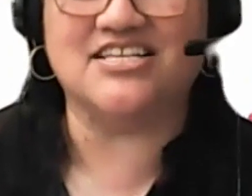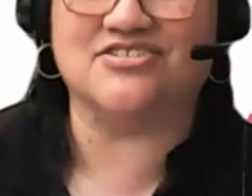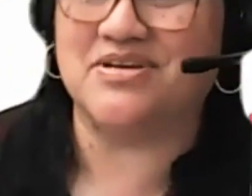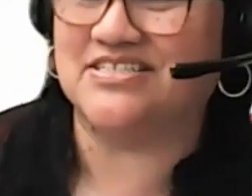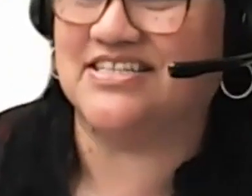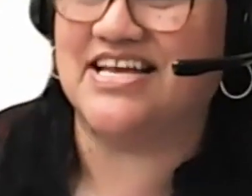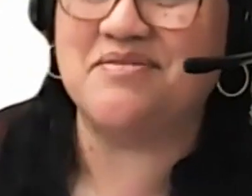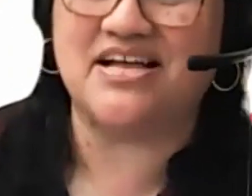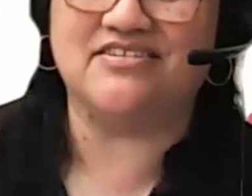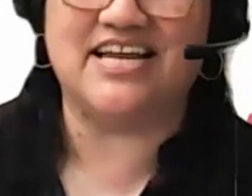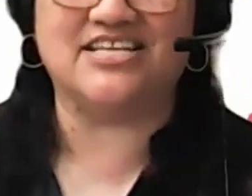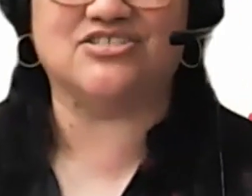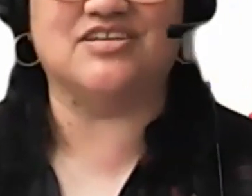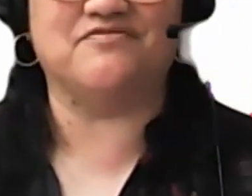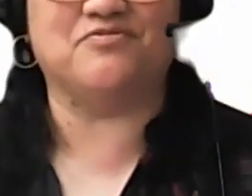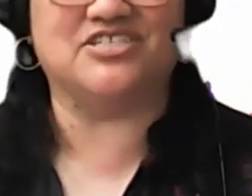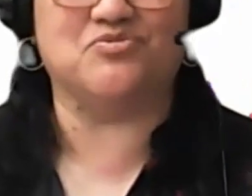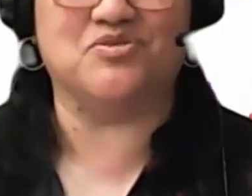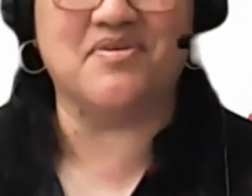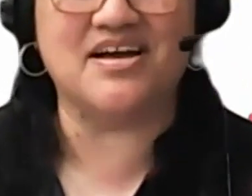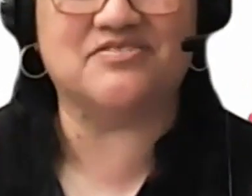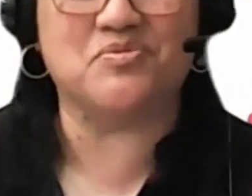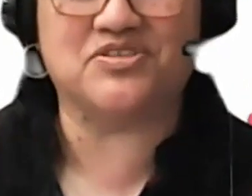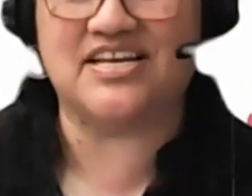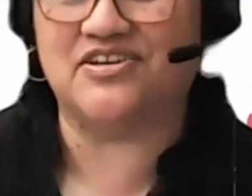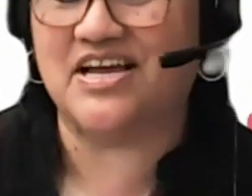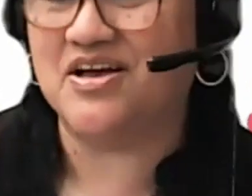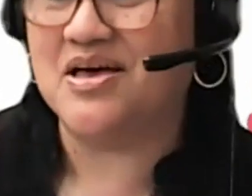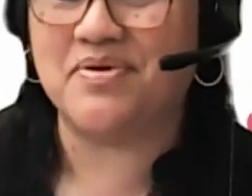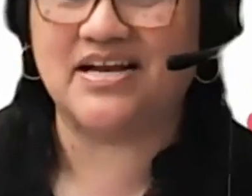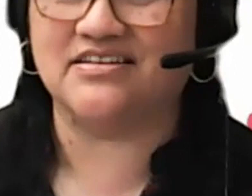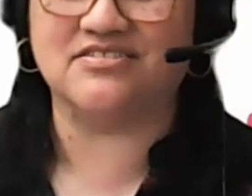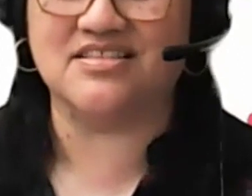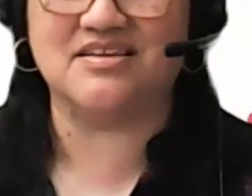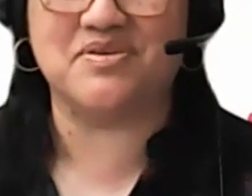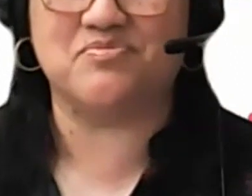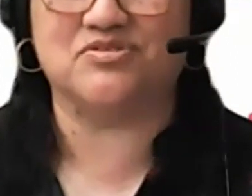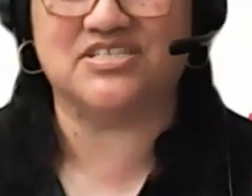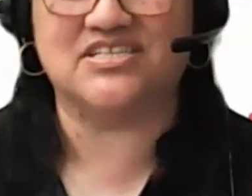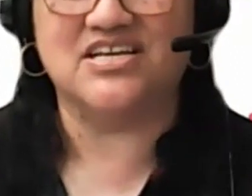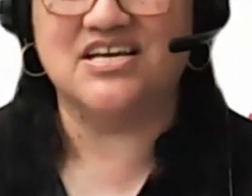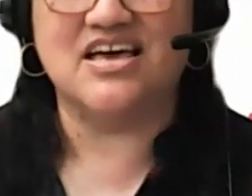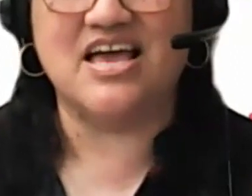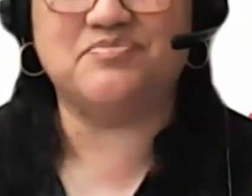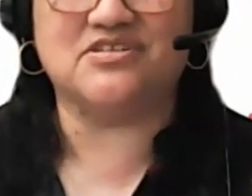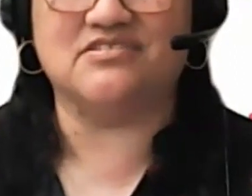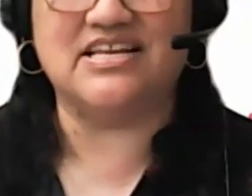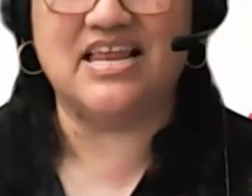going to email her and ask her if she would mind if we put that on our Padlet, because I think people will just